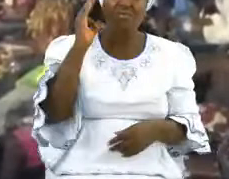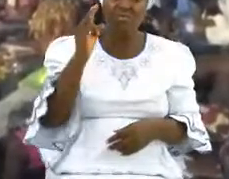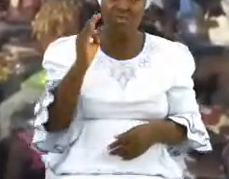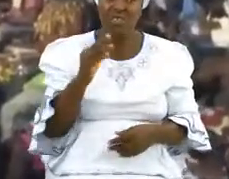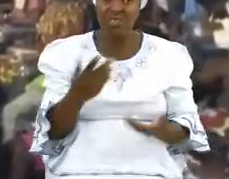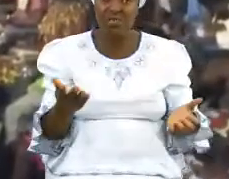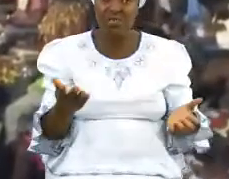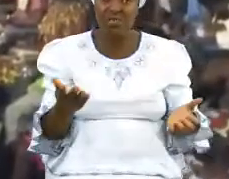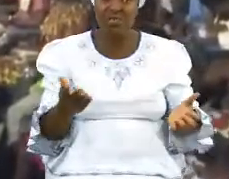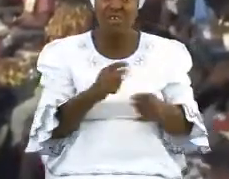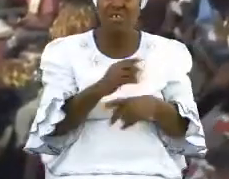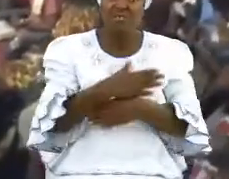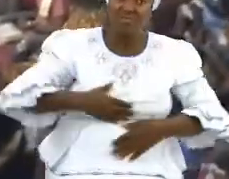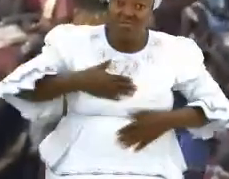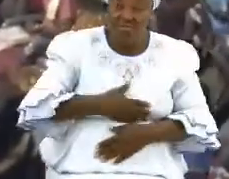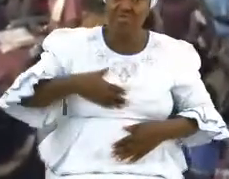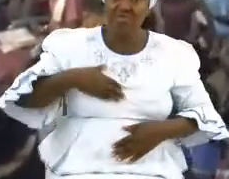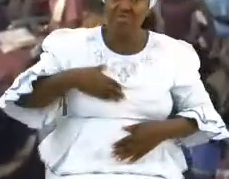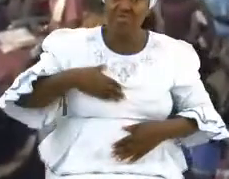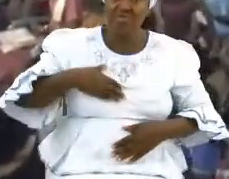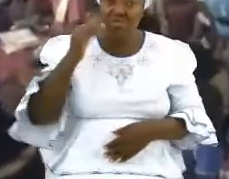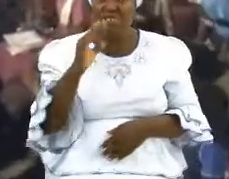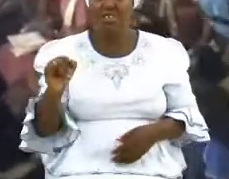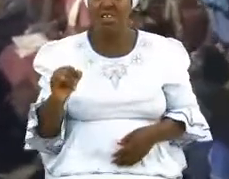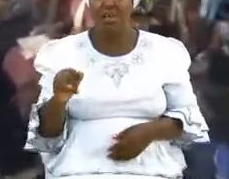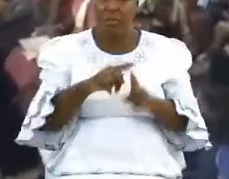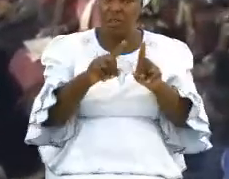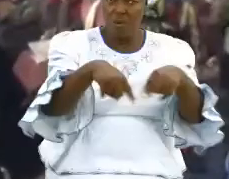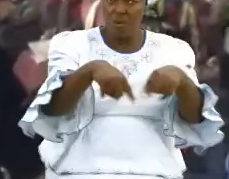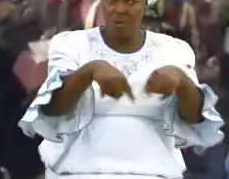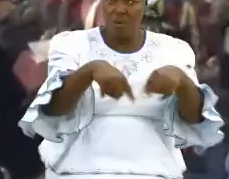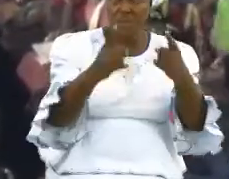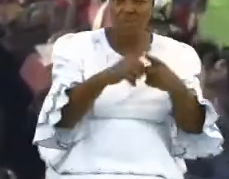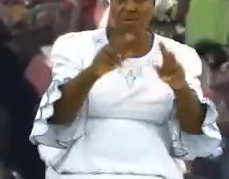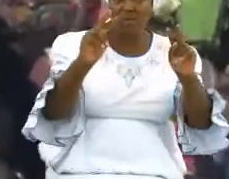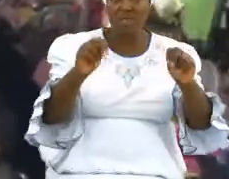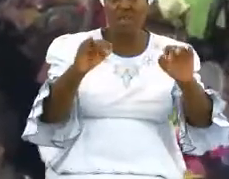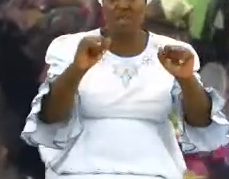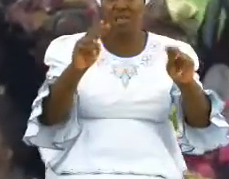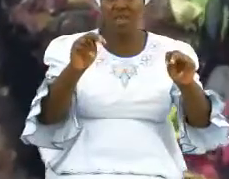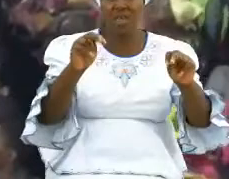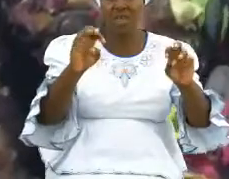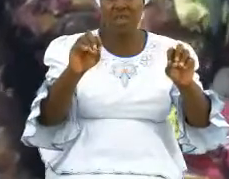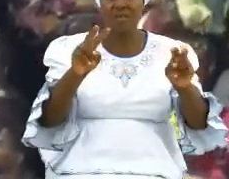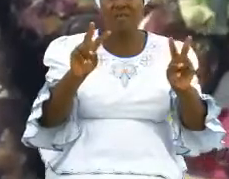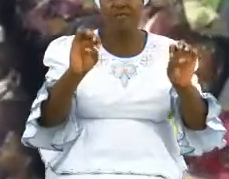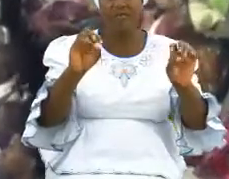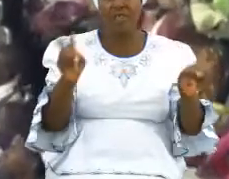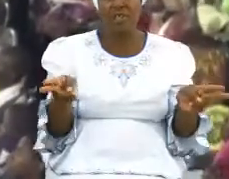he went to Nineveh and he did